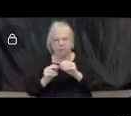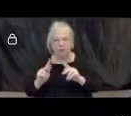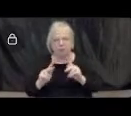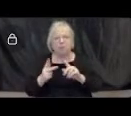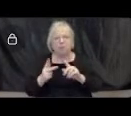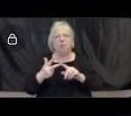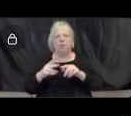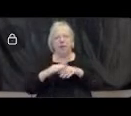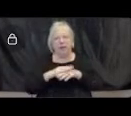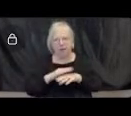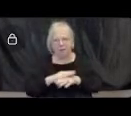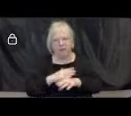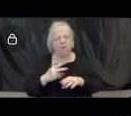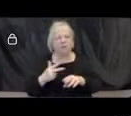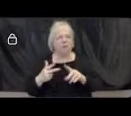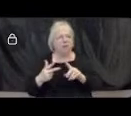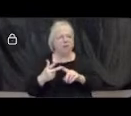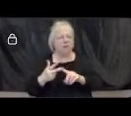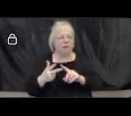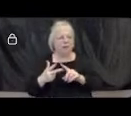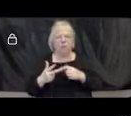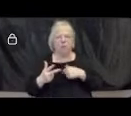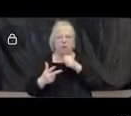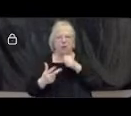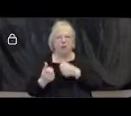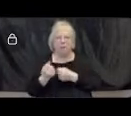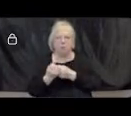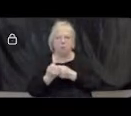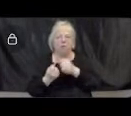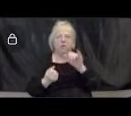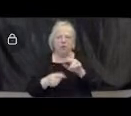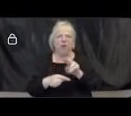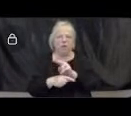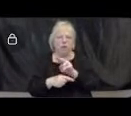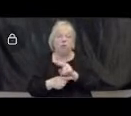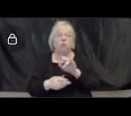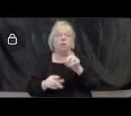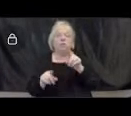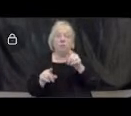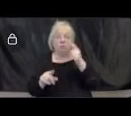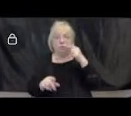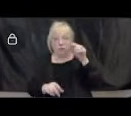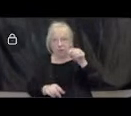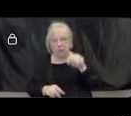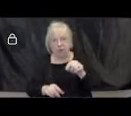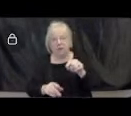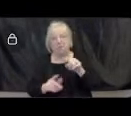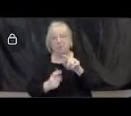access, while we're not supportive of that use at that corner.